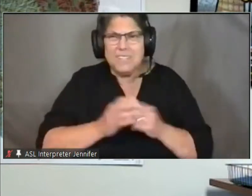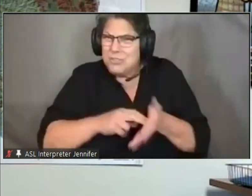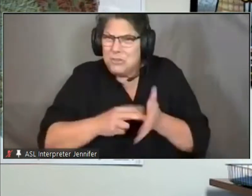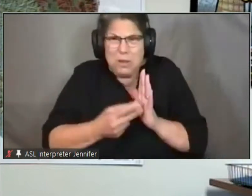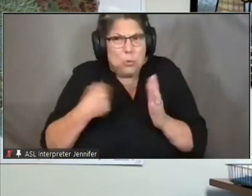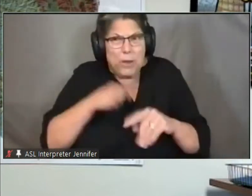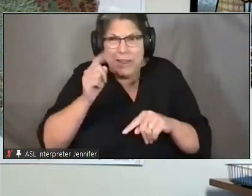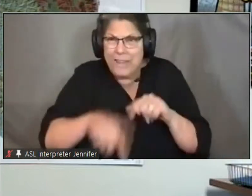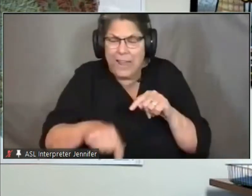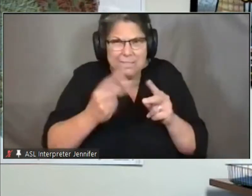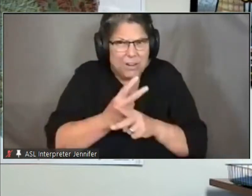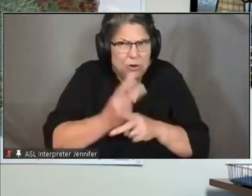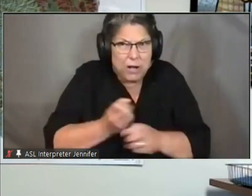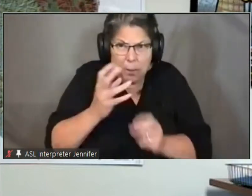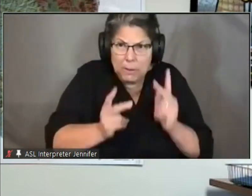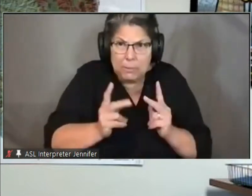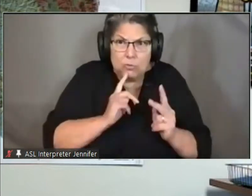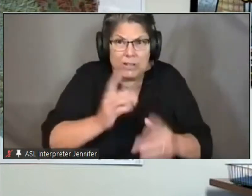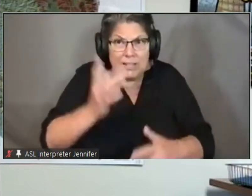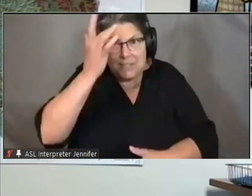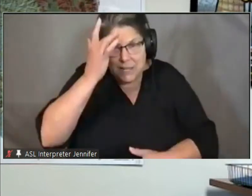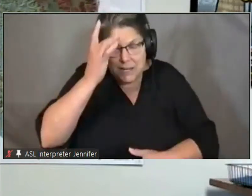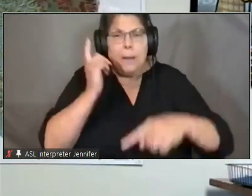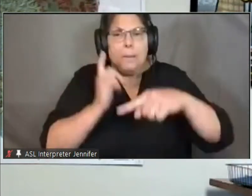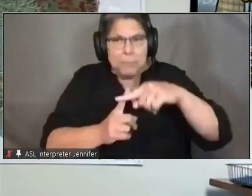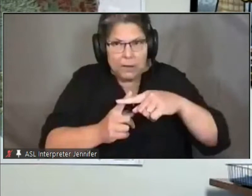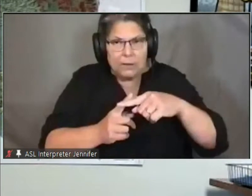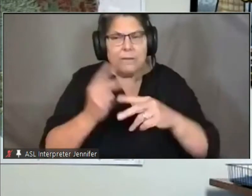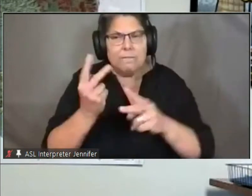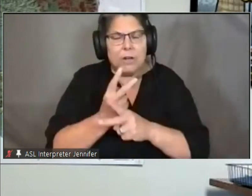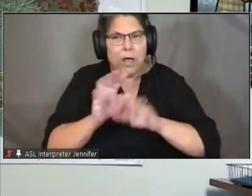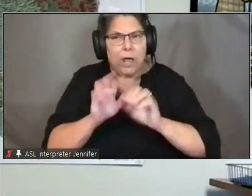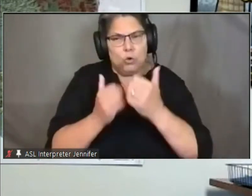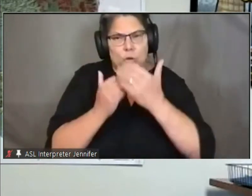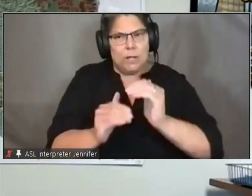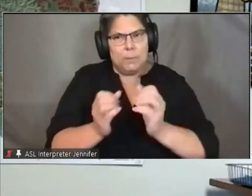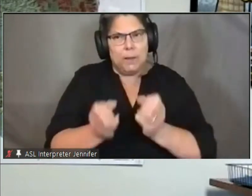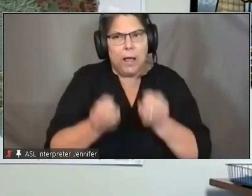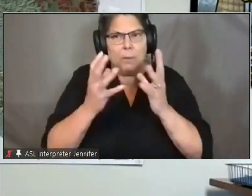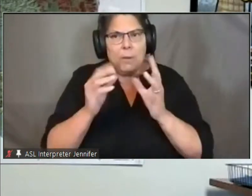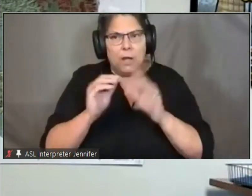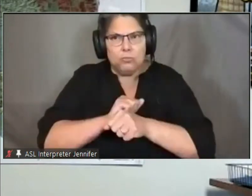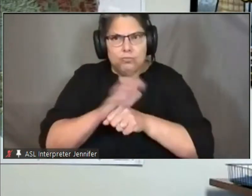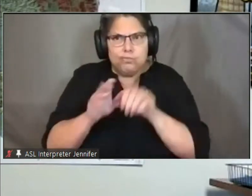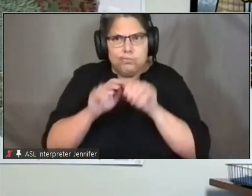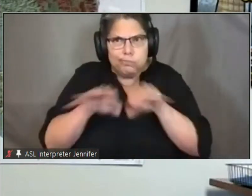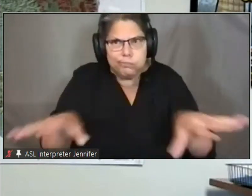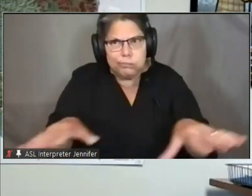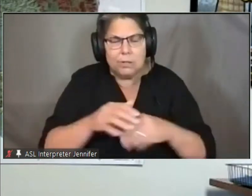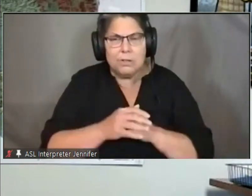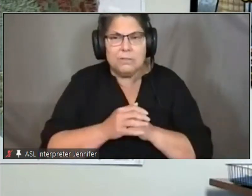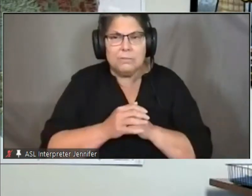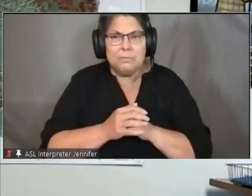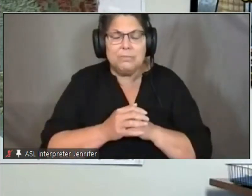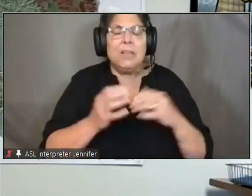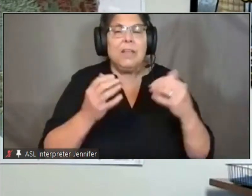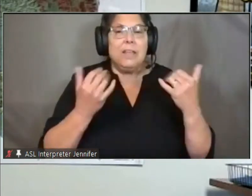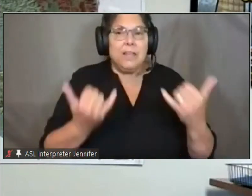and also to contain outbreaks. In the hospital, we have 5 on